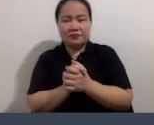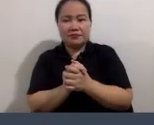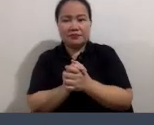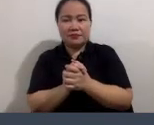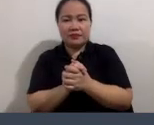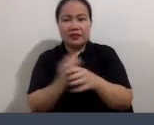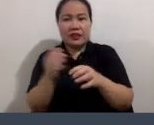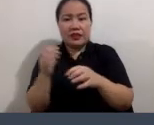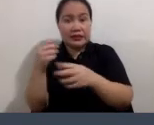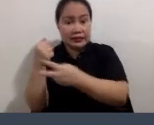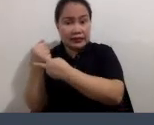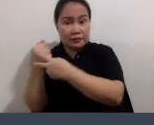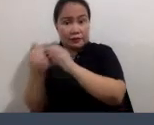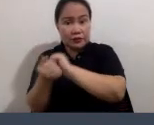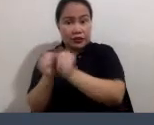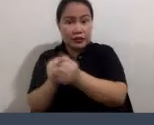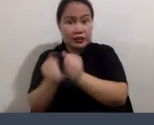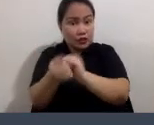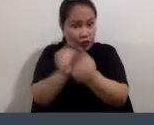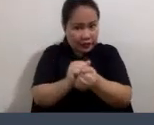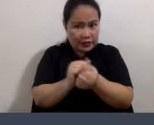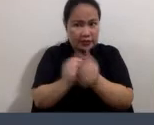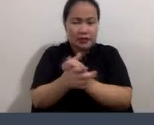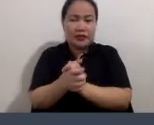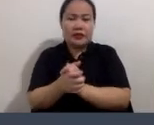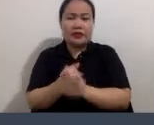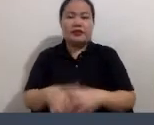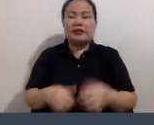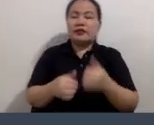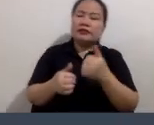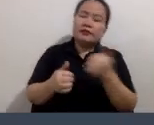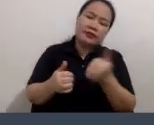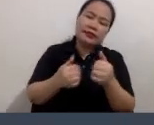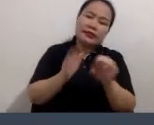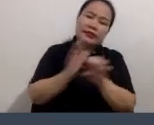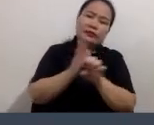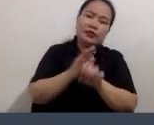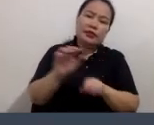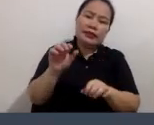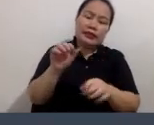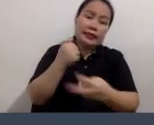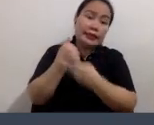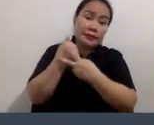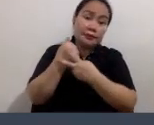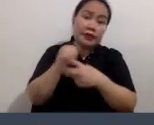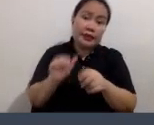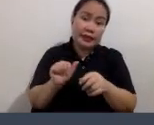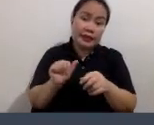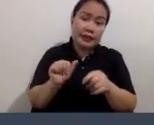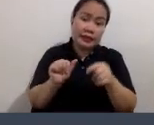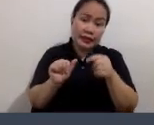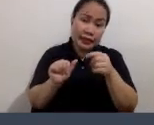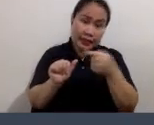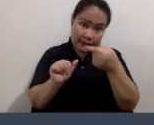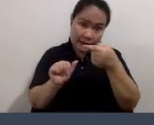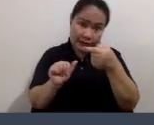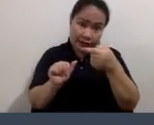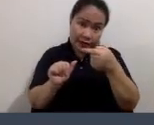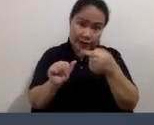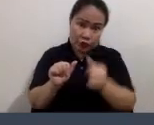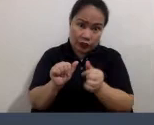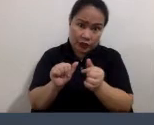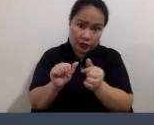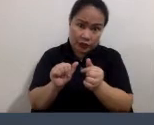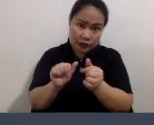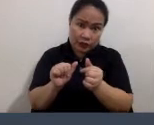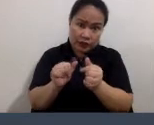negative. Okay? And then, so, another. So, this is keep. This is change.